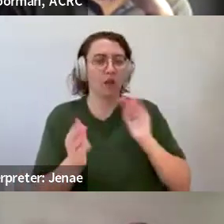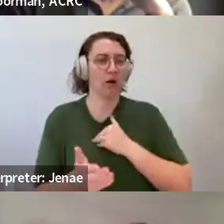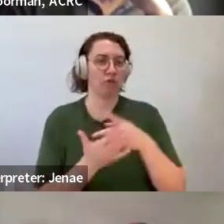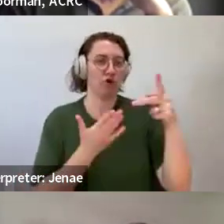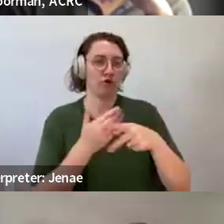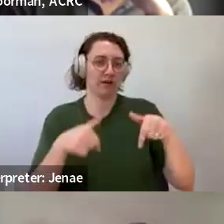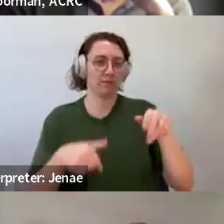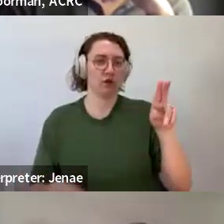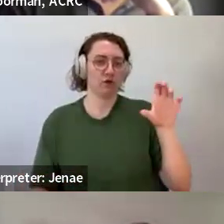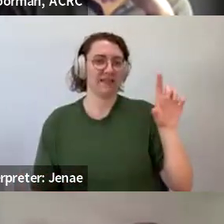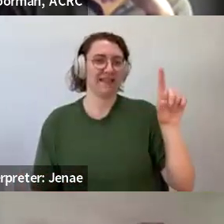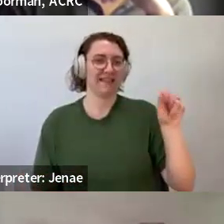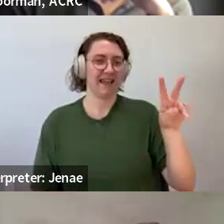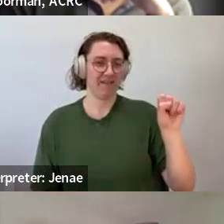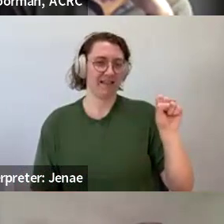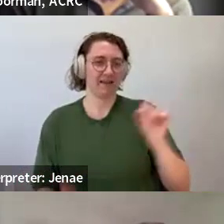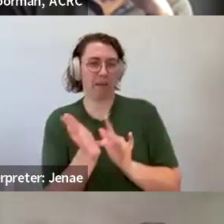at UC Davis Medical Center.